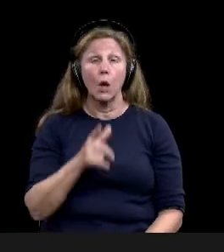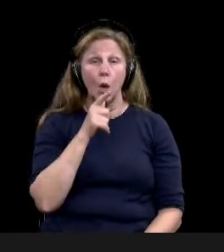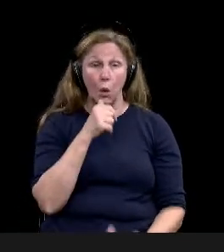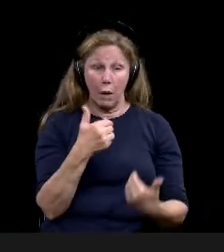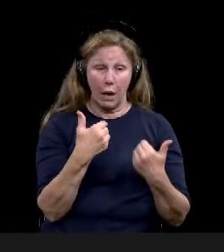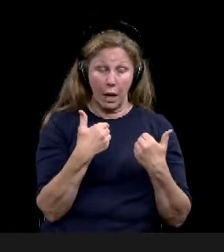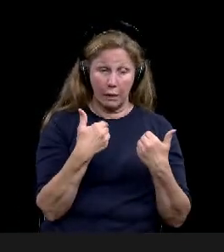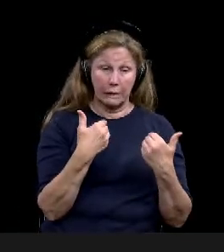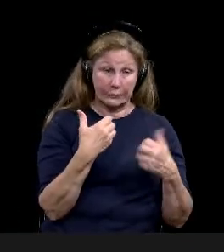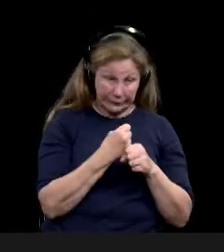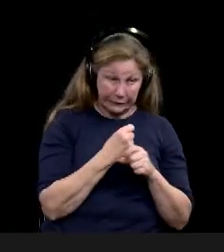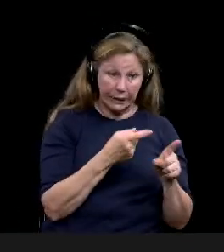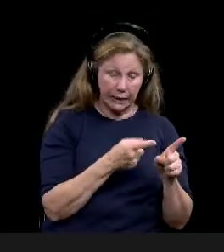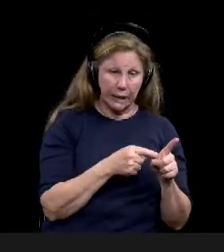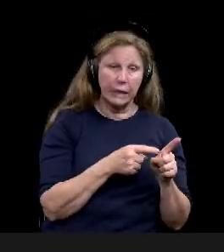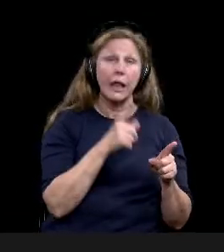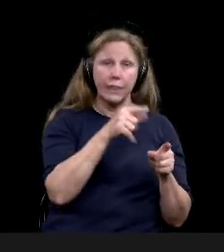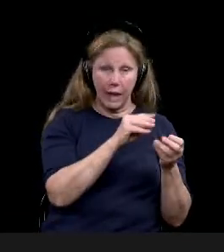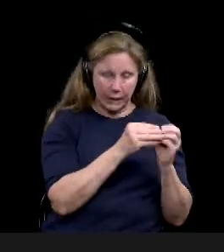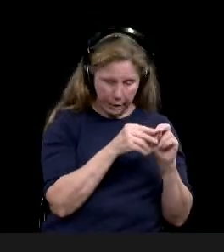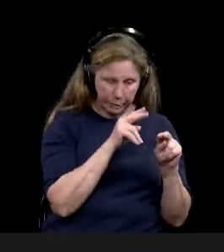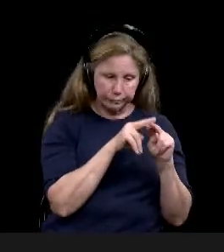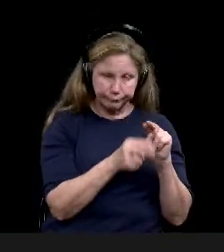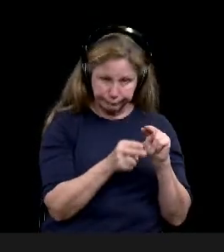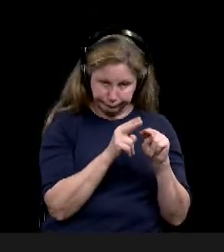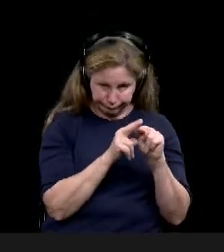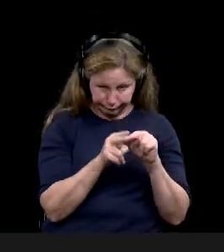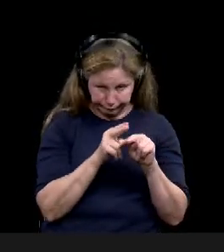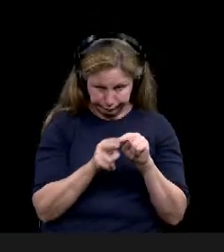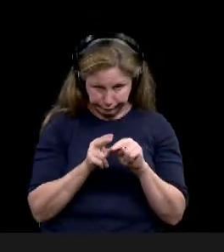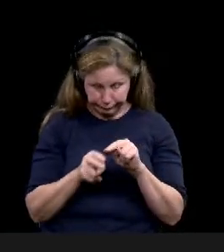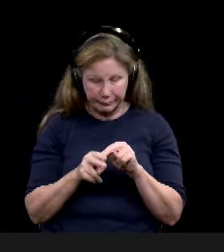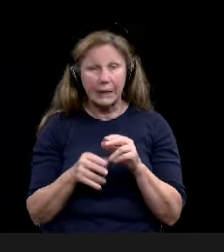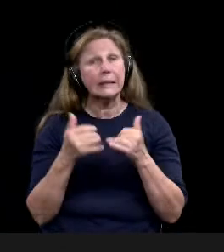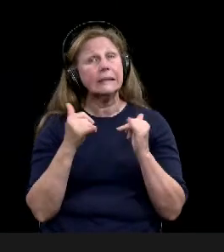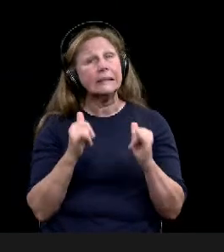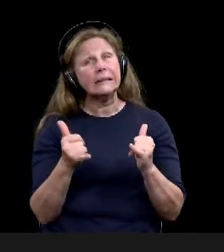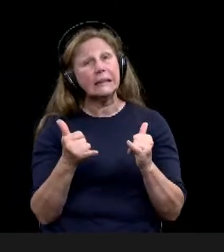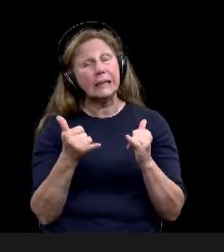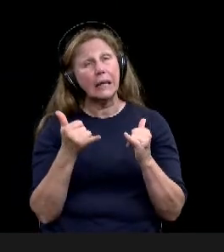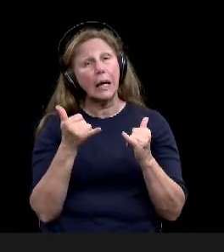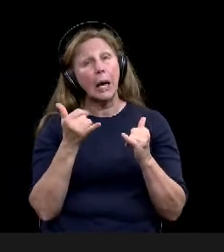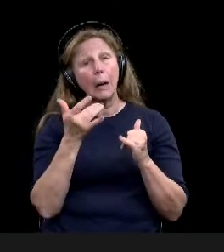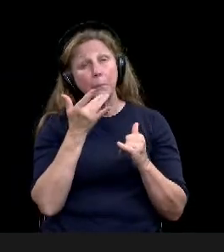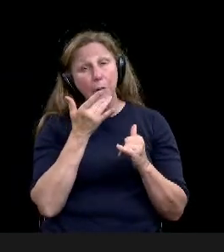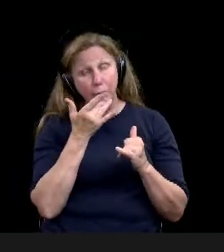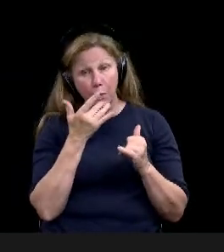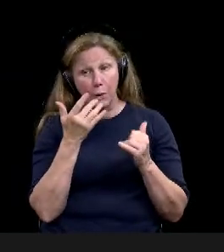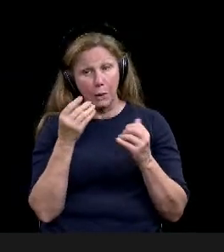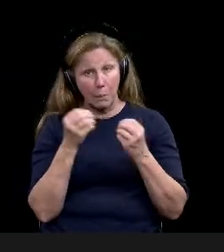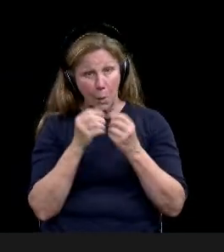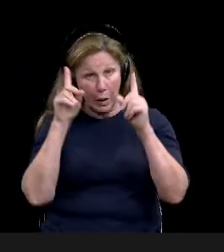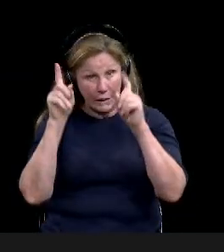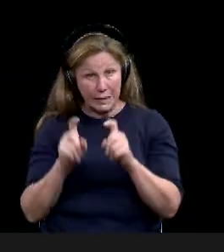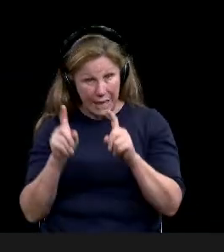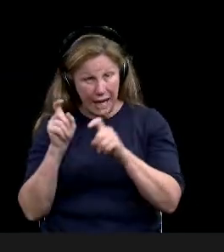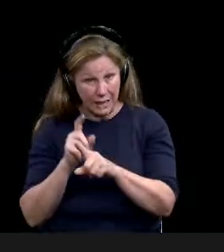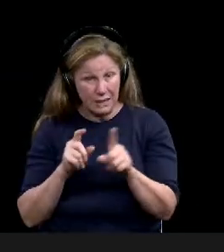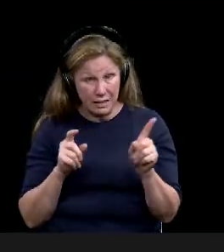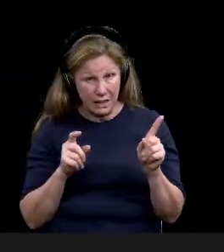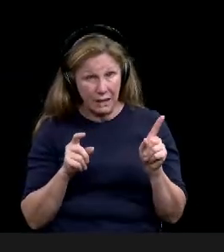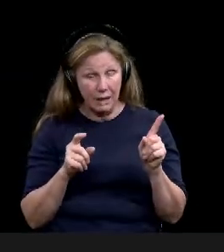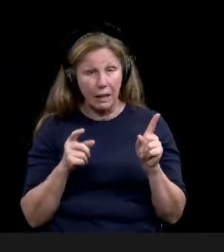testing, given the amount of virus that still exists in the community, the positivity rate of